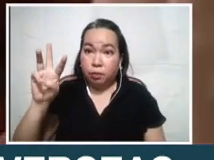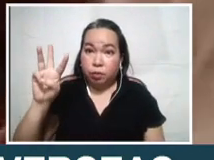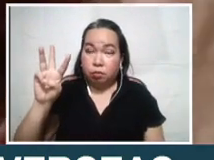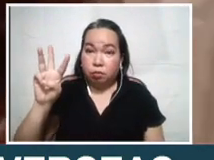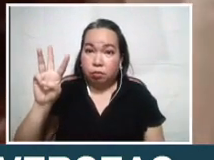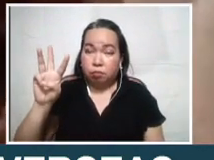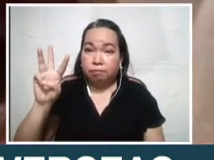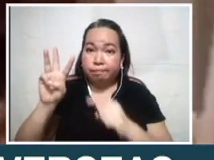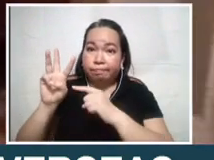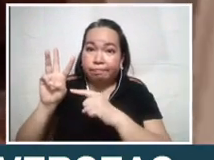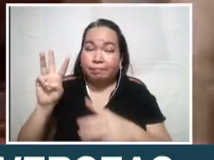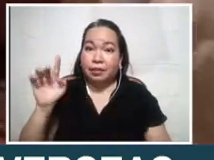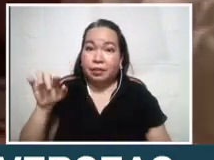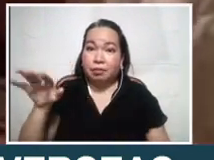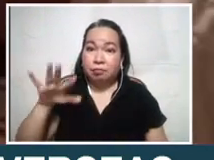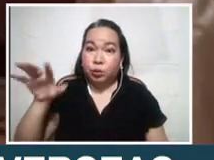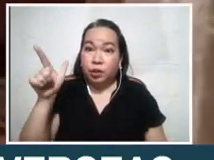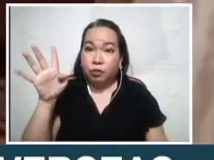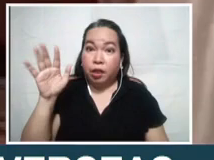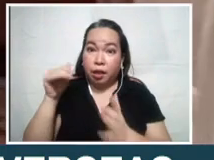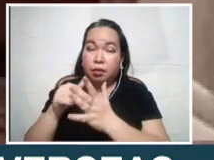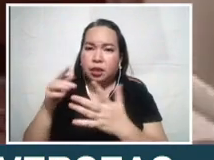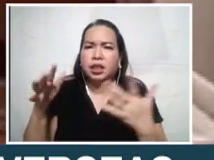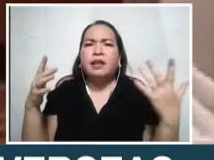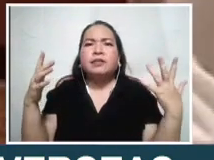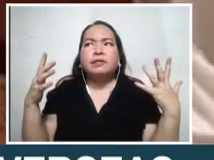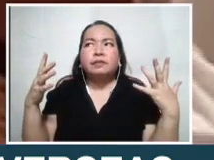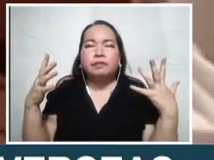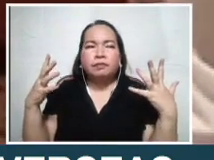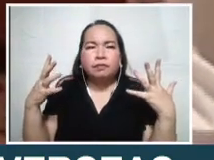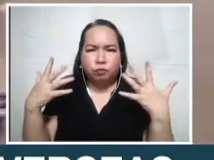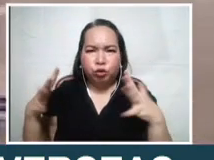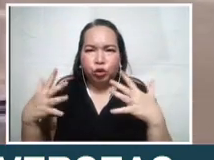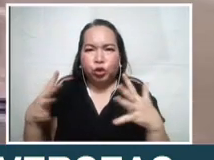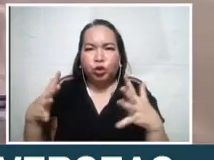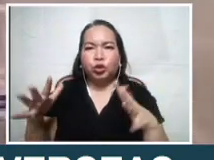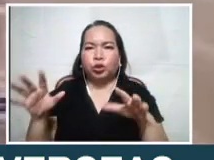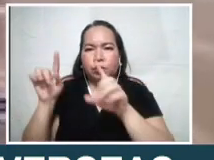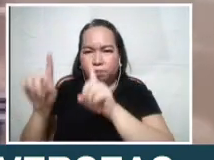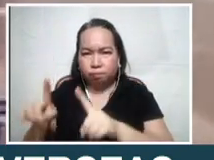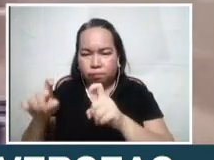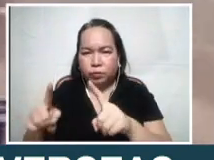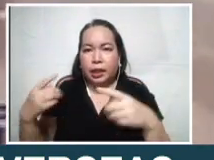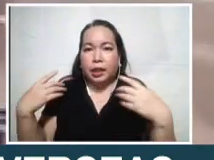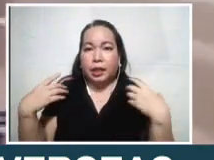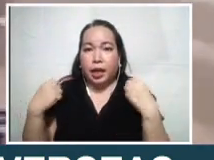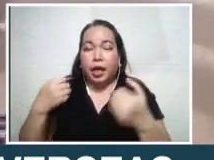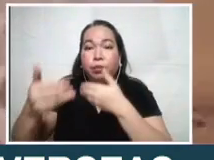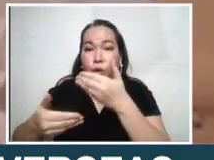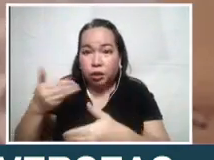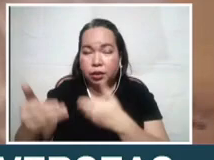These 24,000 OFWs already went through the health protocol of 14-day quarantine.